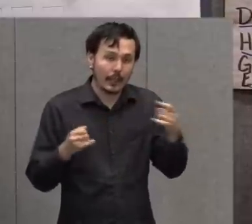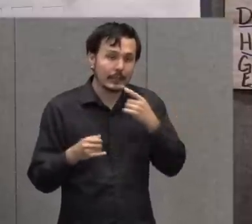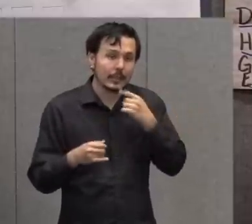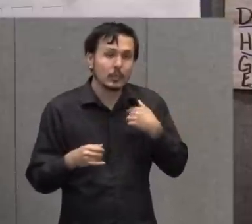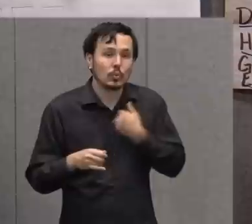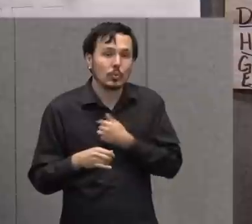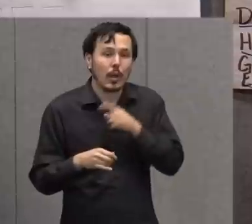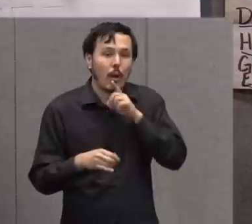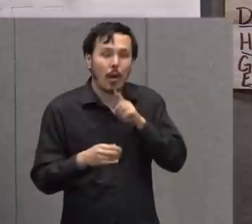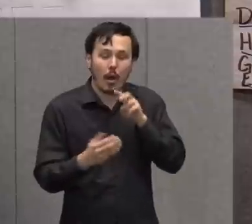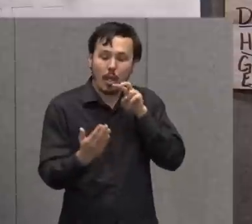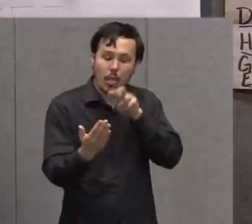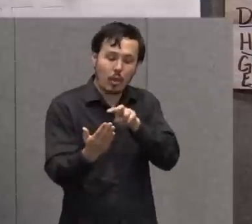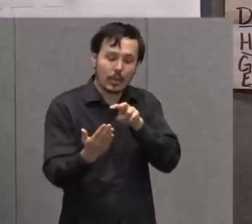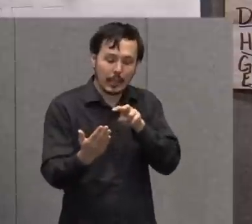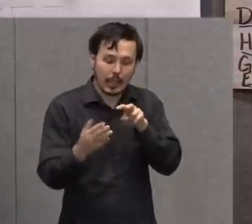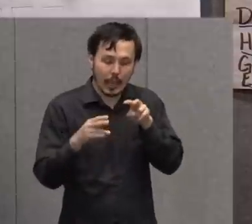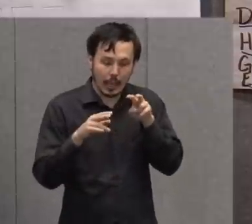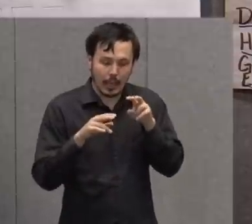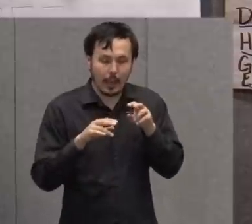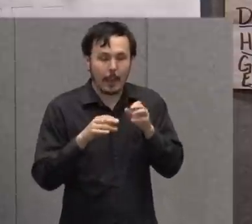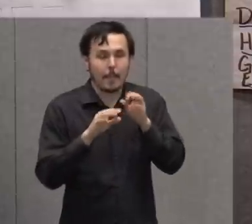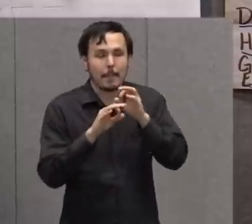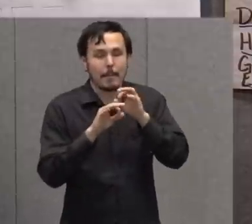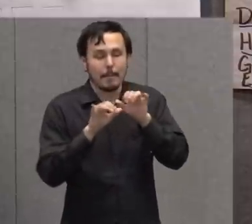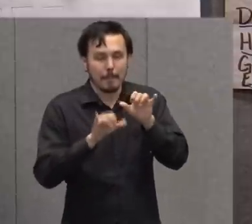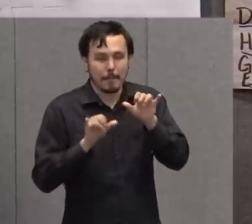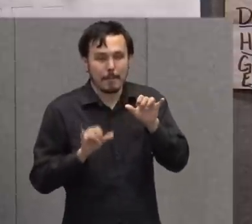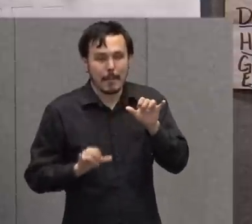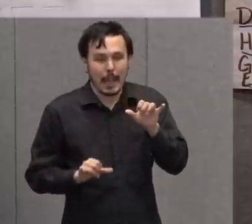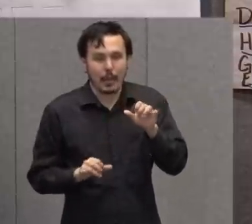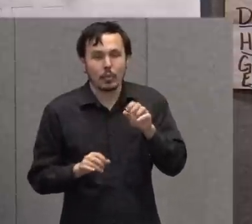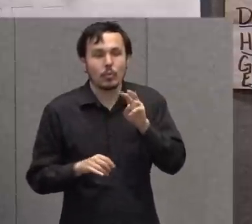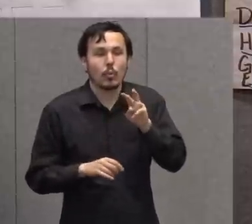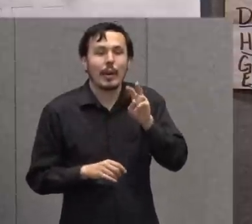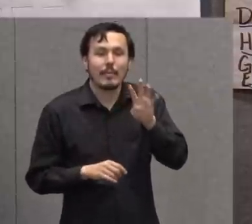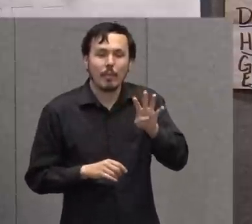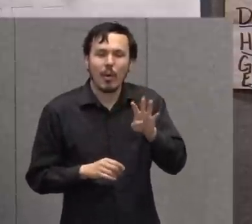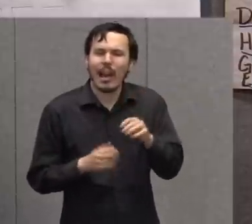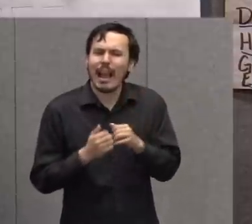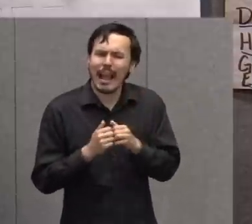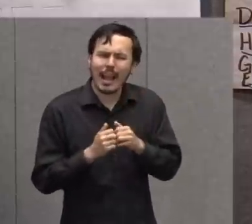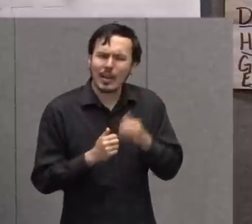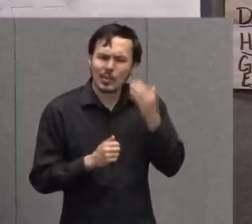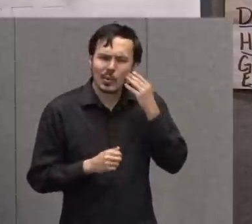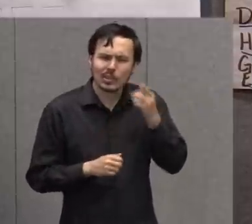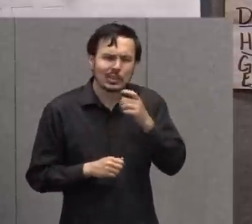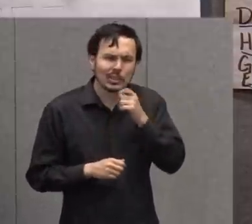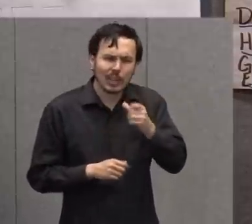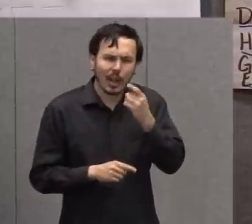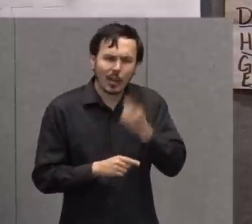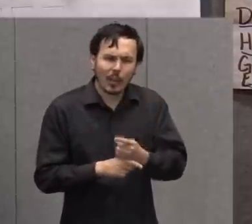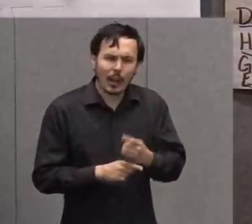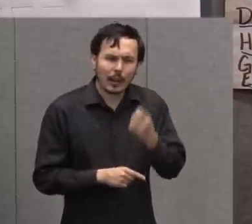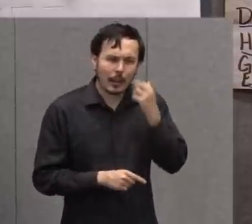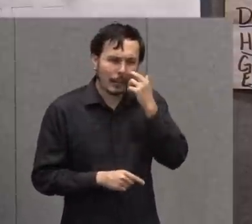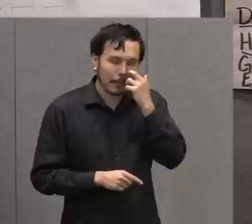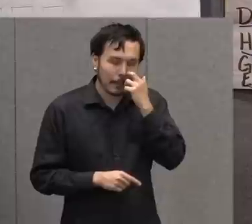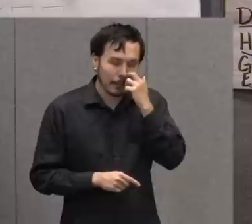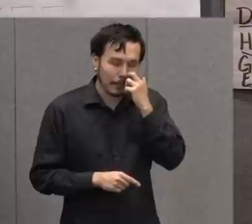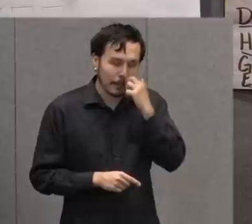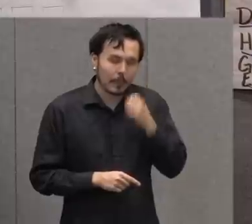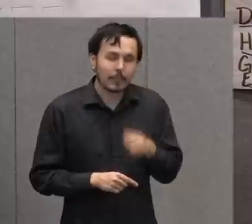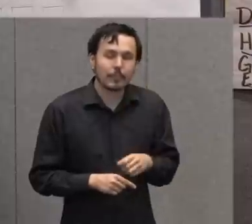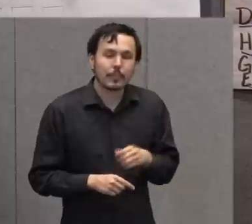And then how do you know that she is not correct? And then the next question